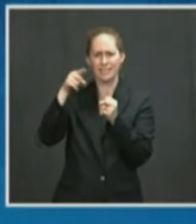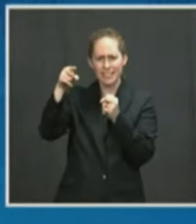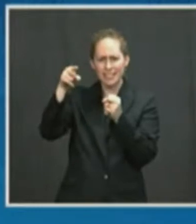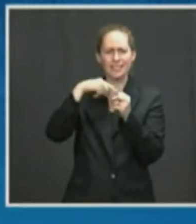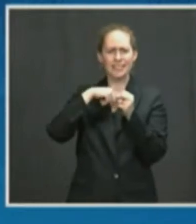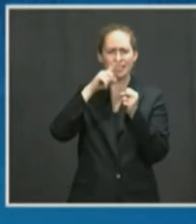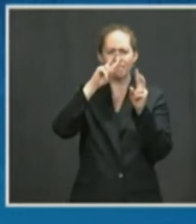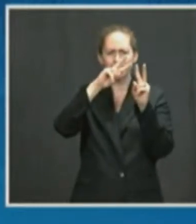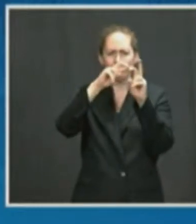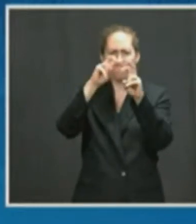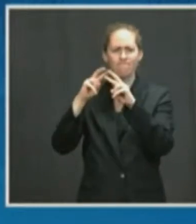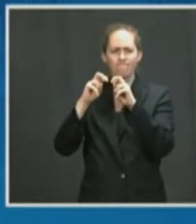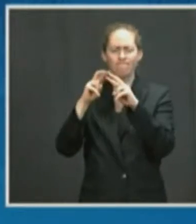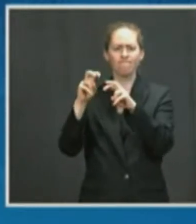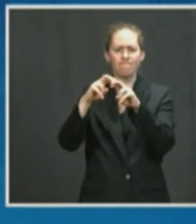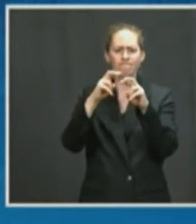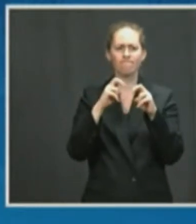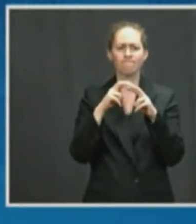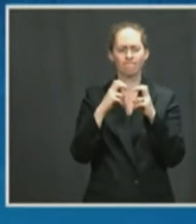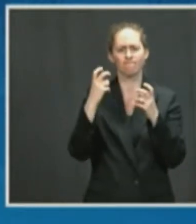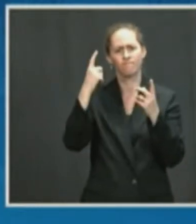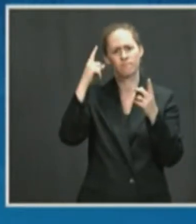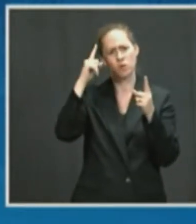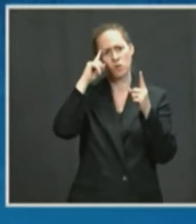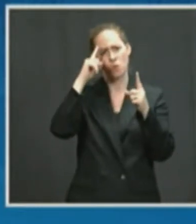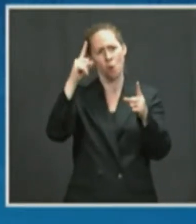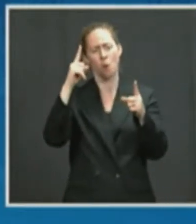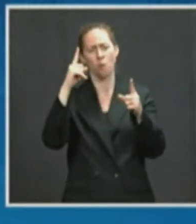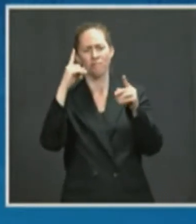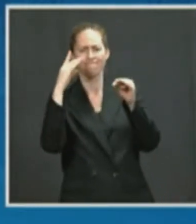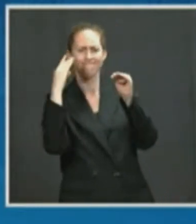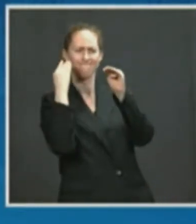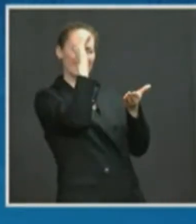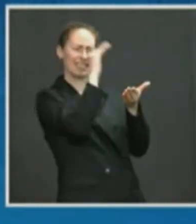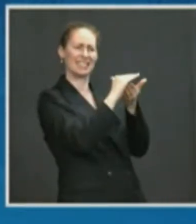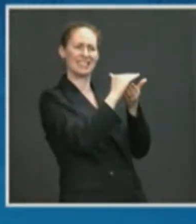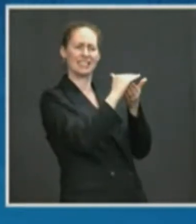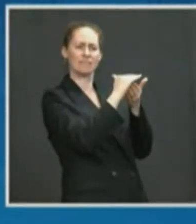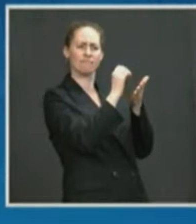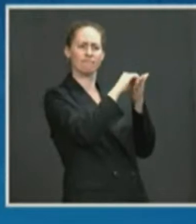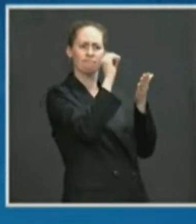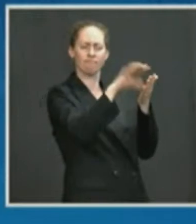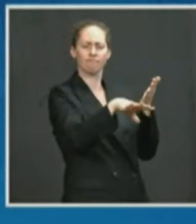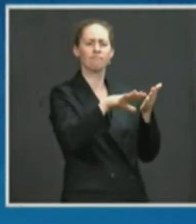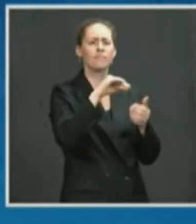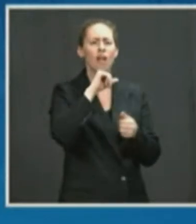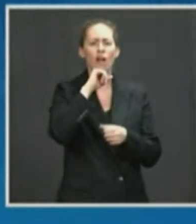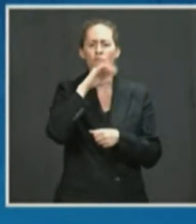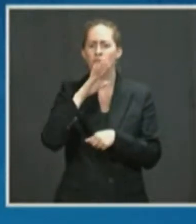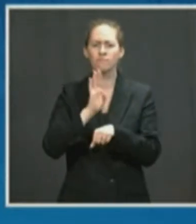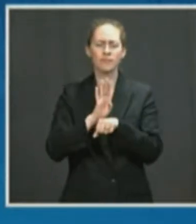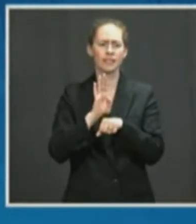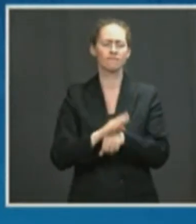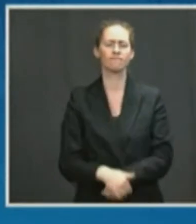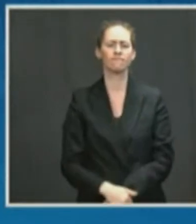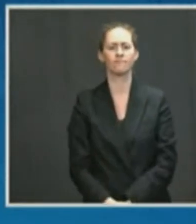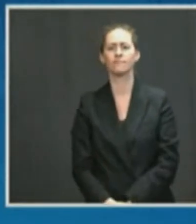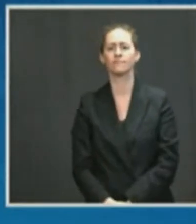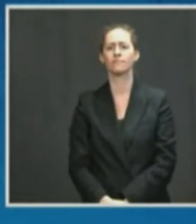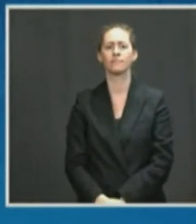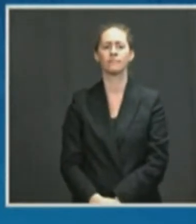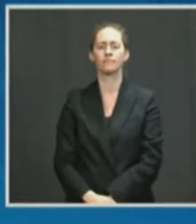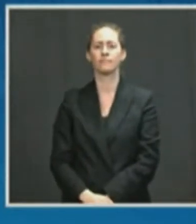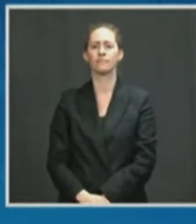system for prosecution. One last question by Juan Pablo Garrido from Noti7.